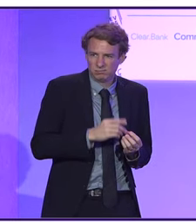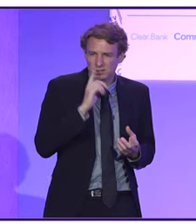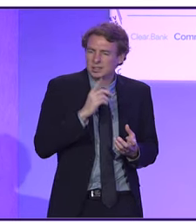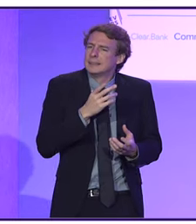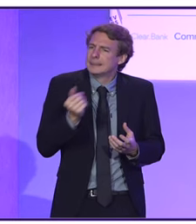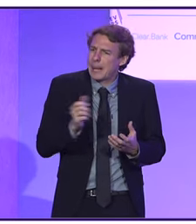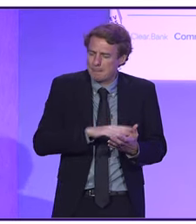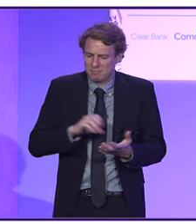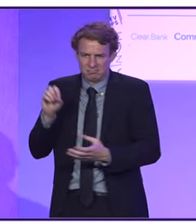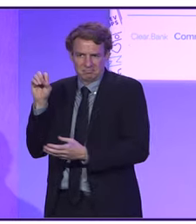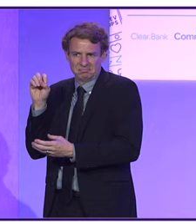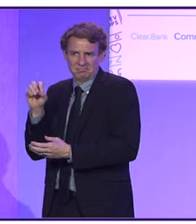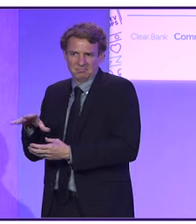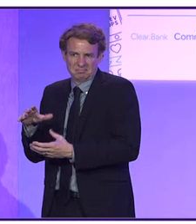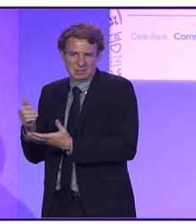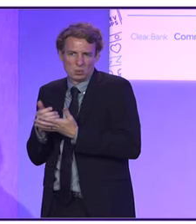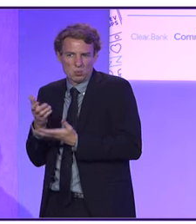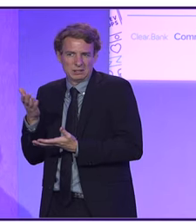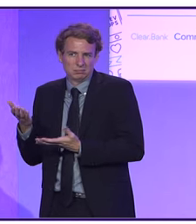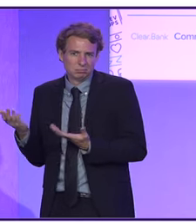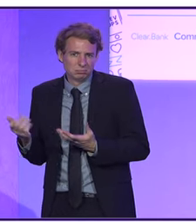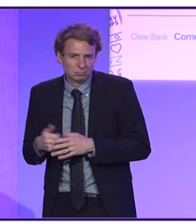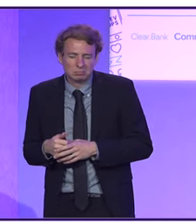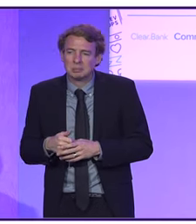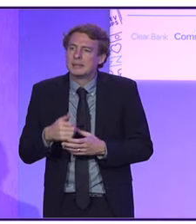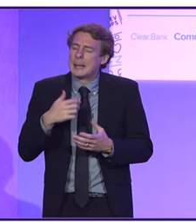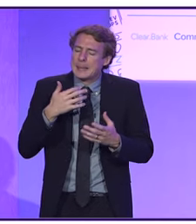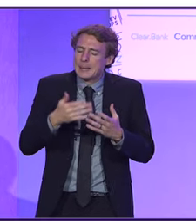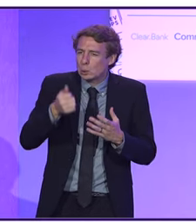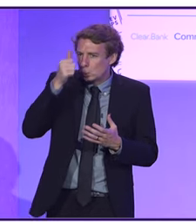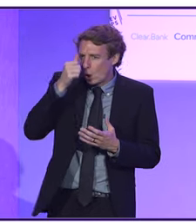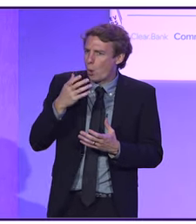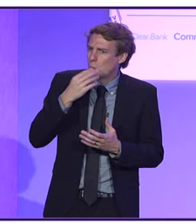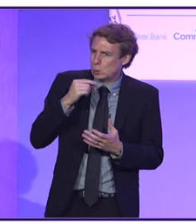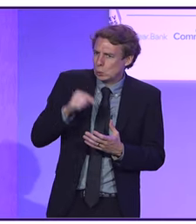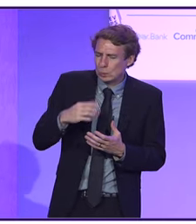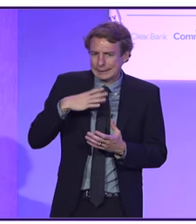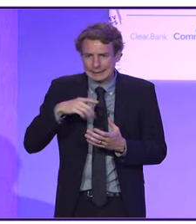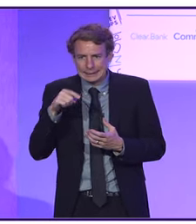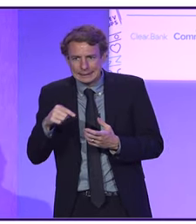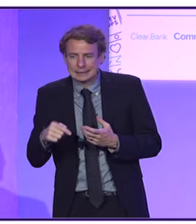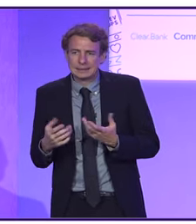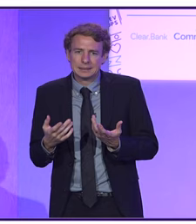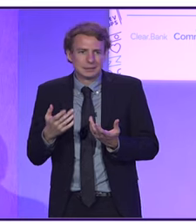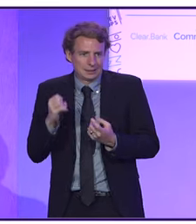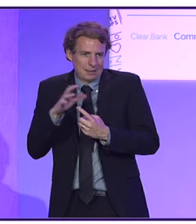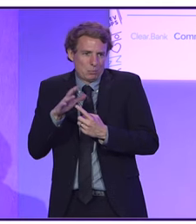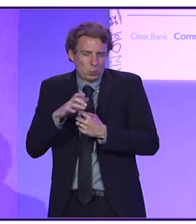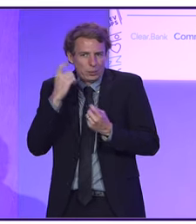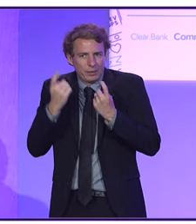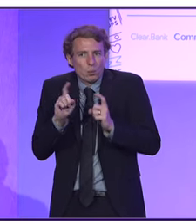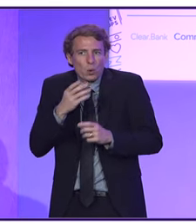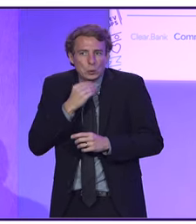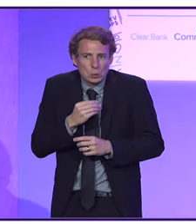need. And you know what you do and don't need because of your usage statistics. You can do this confidently. It's really, really important that when you're at this stage, you're doing this with